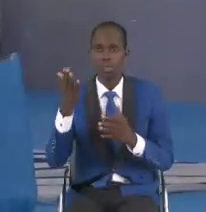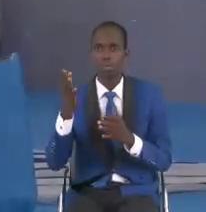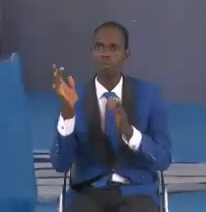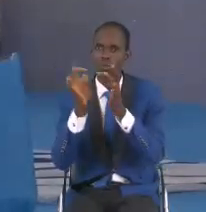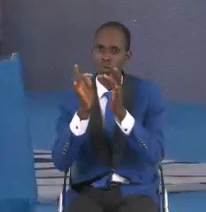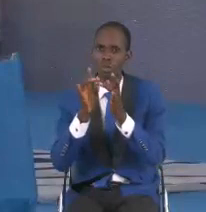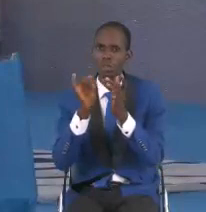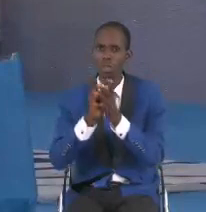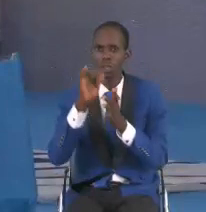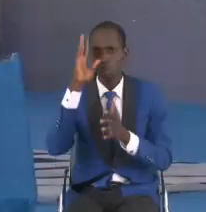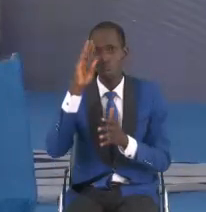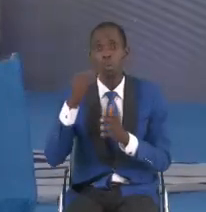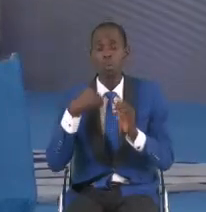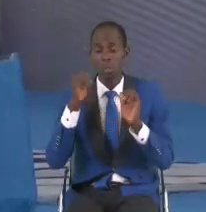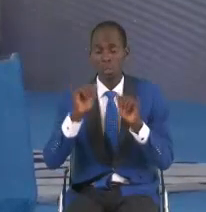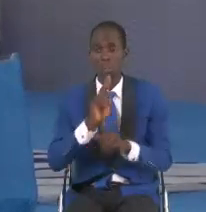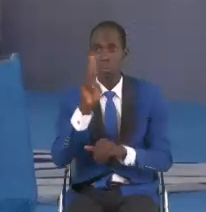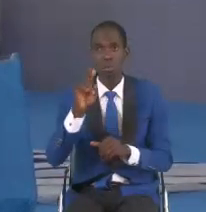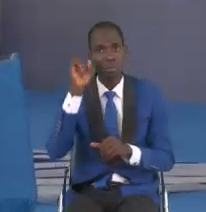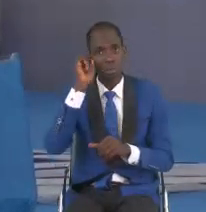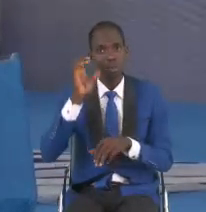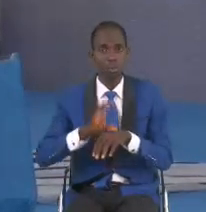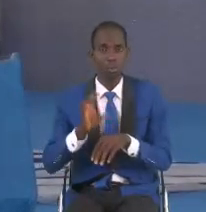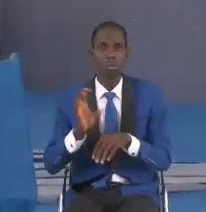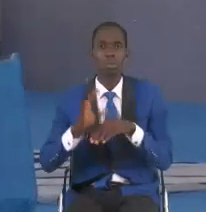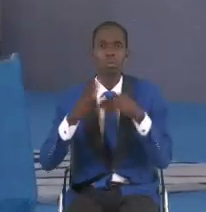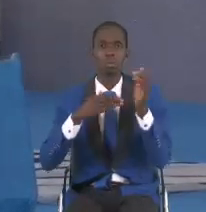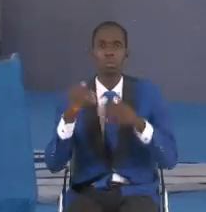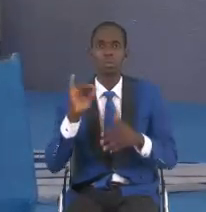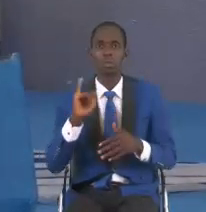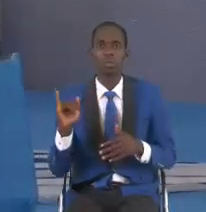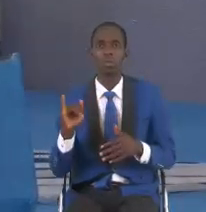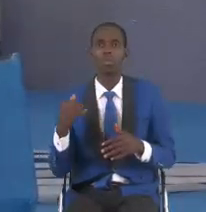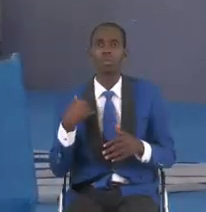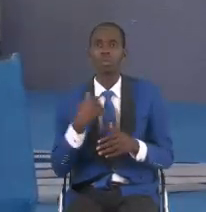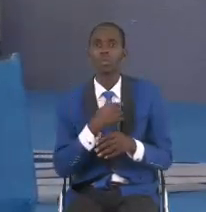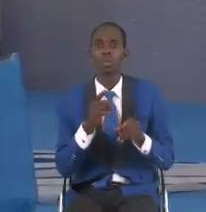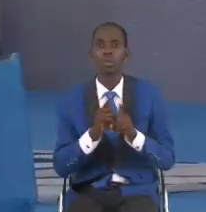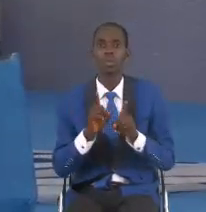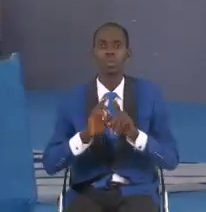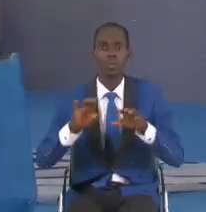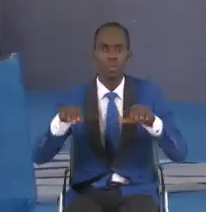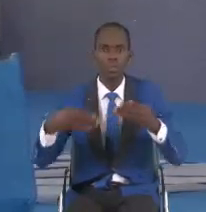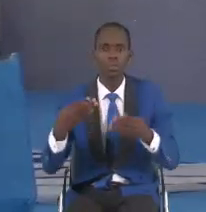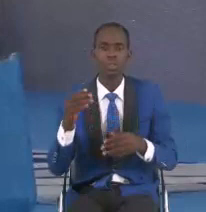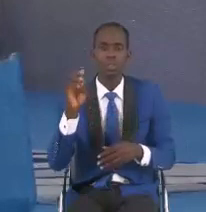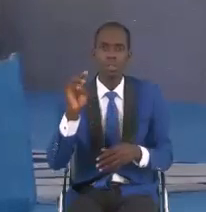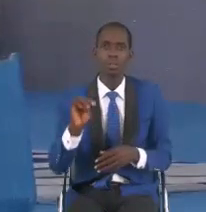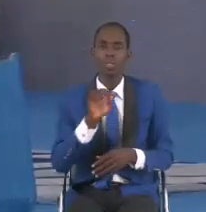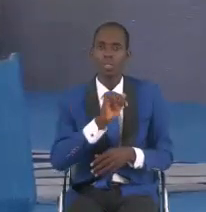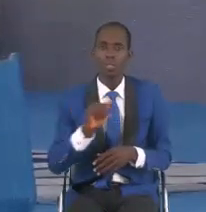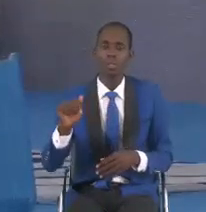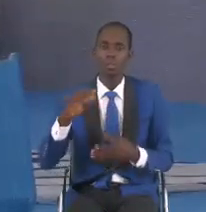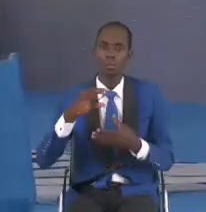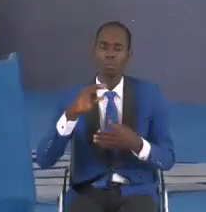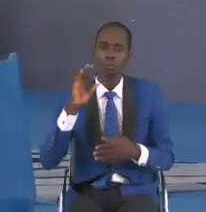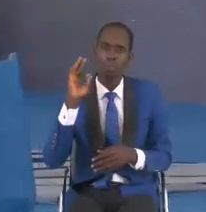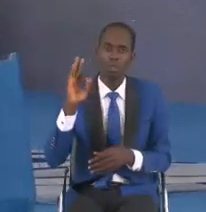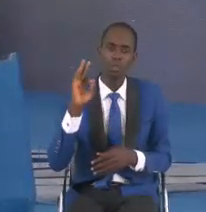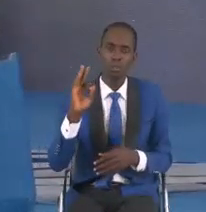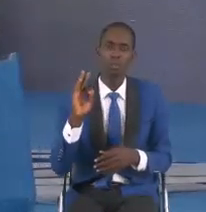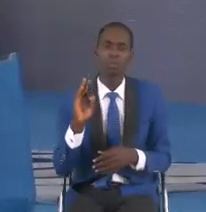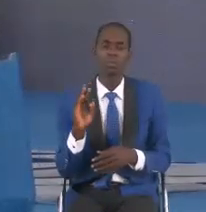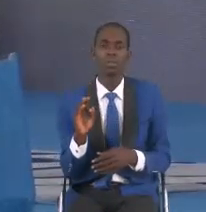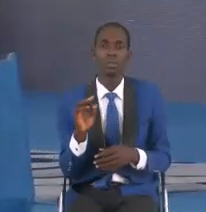use his church building. And so we did. We also gave him a message to preach. Since I was there